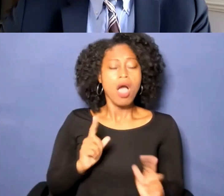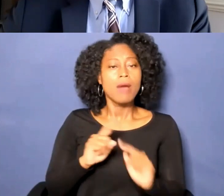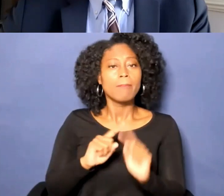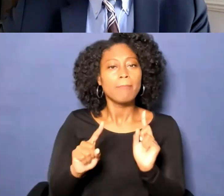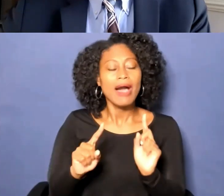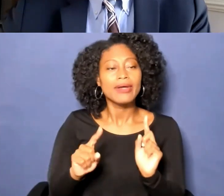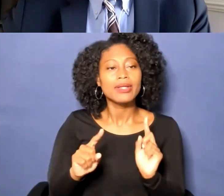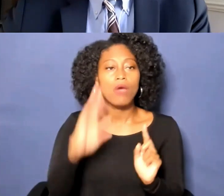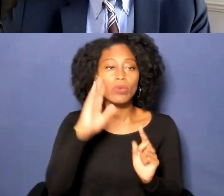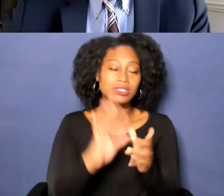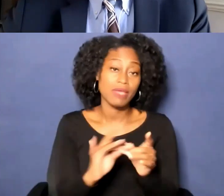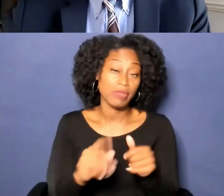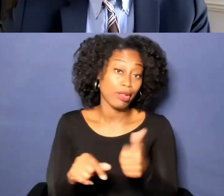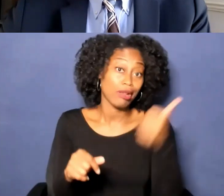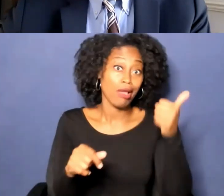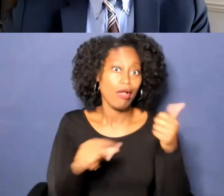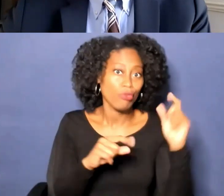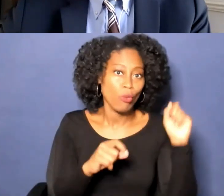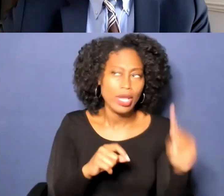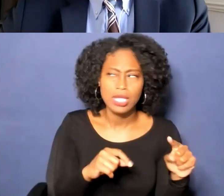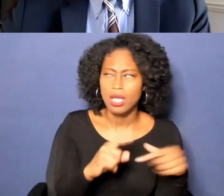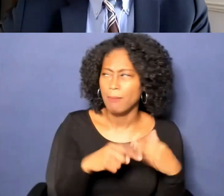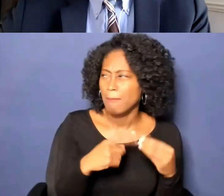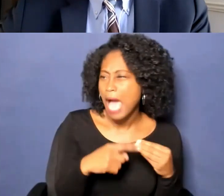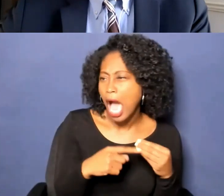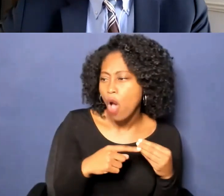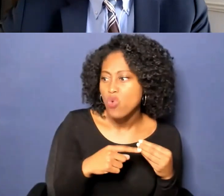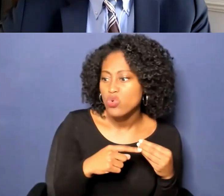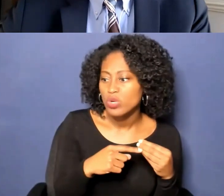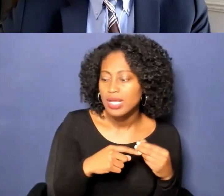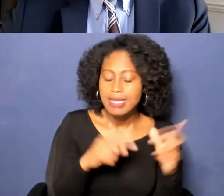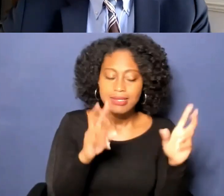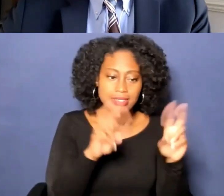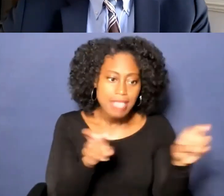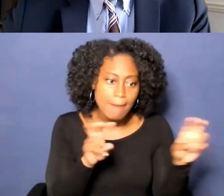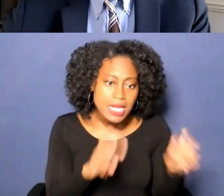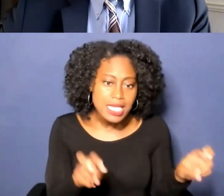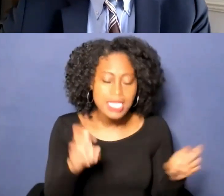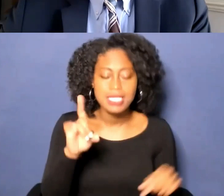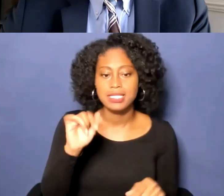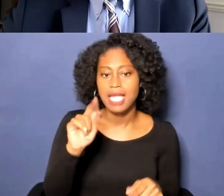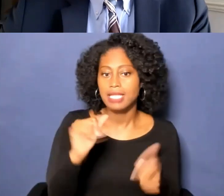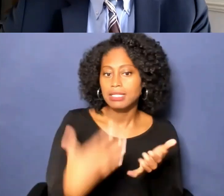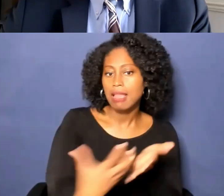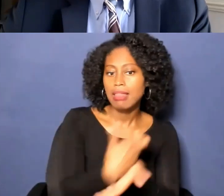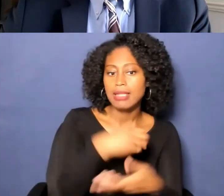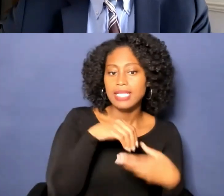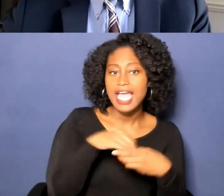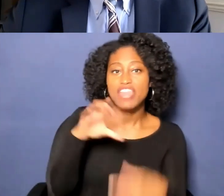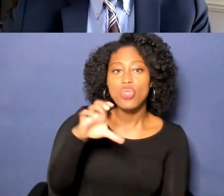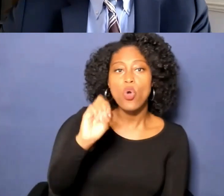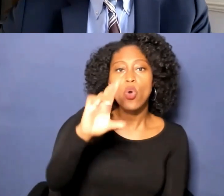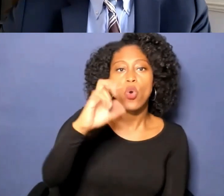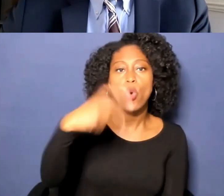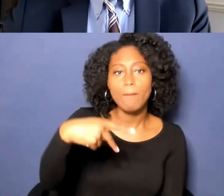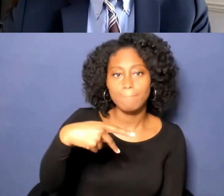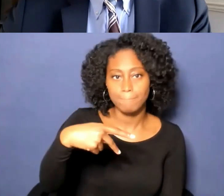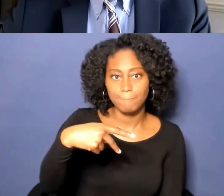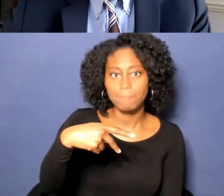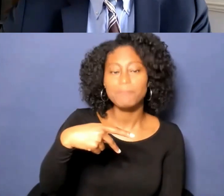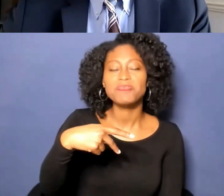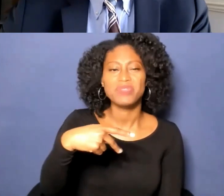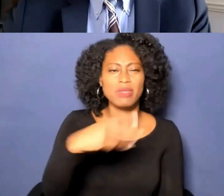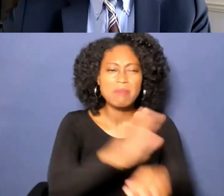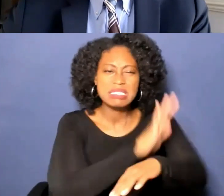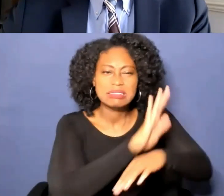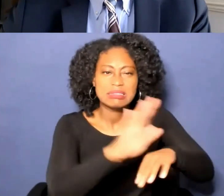and there was another question about examining data that's collected in the corporate sector, other forms of big data